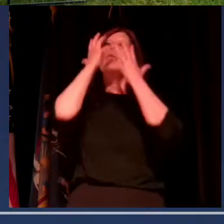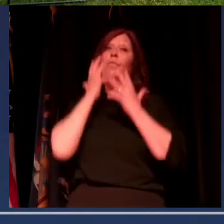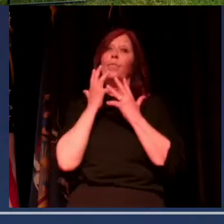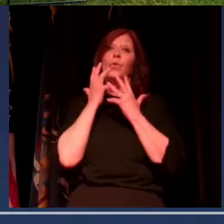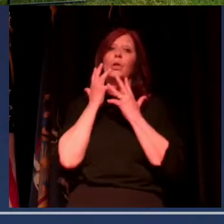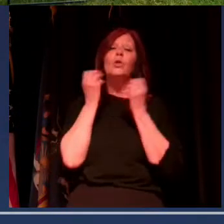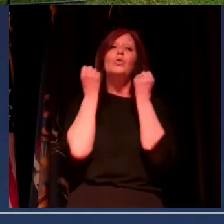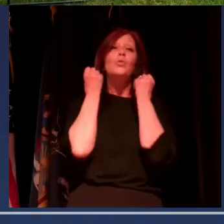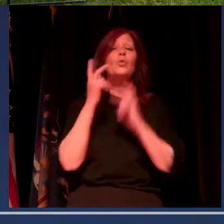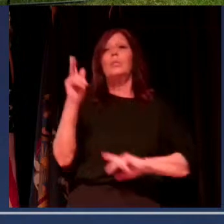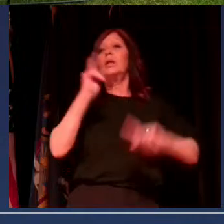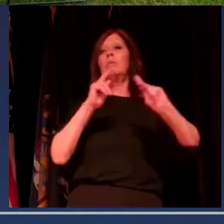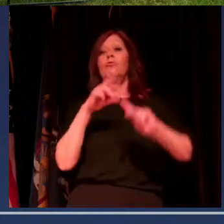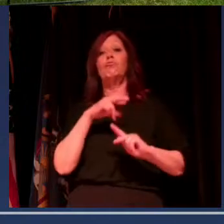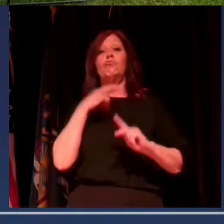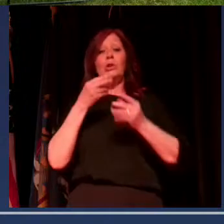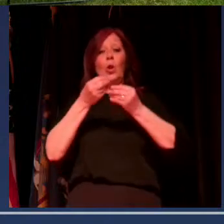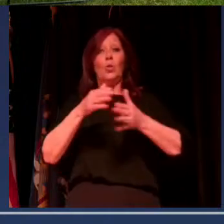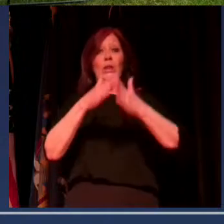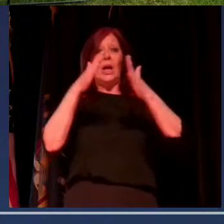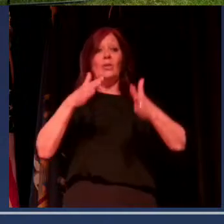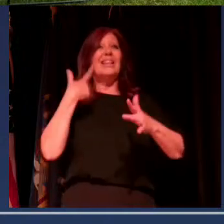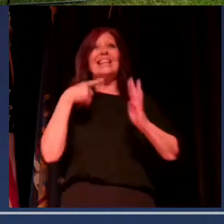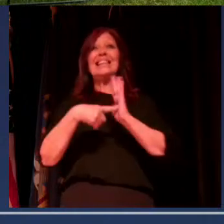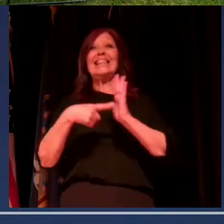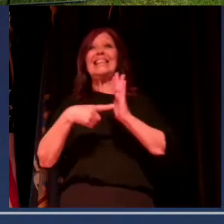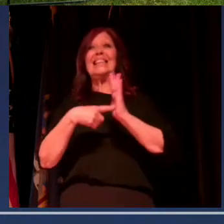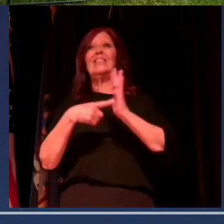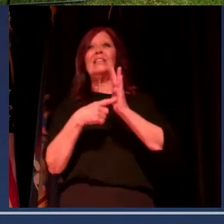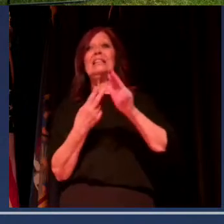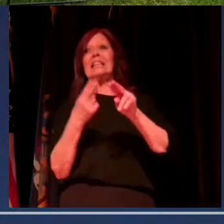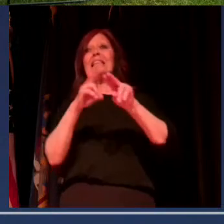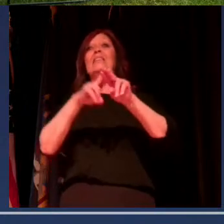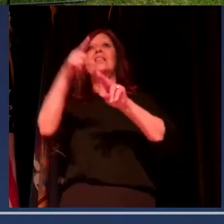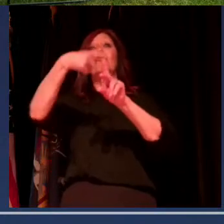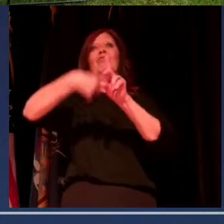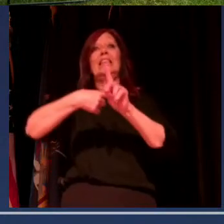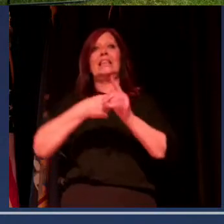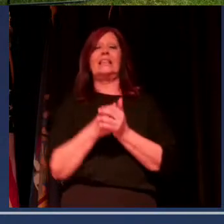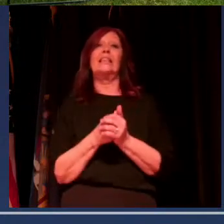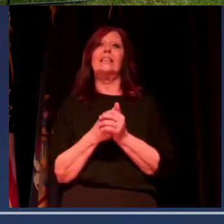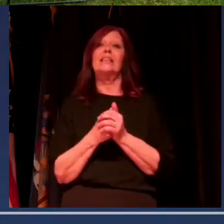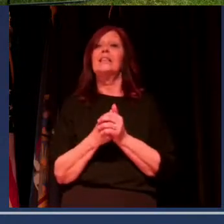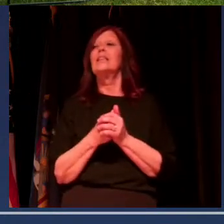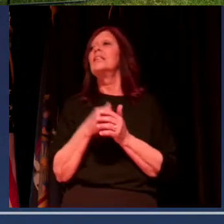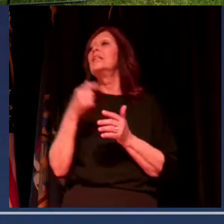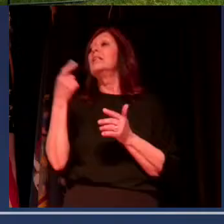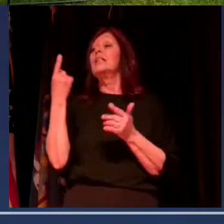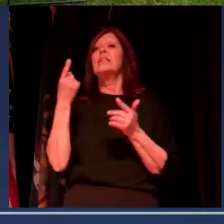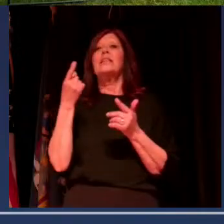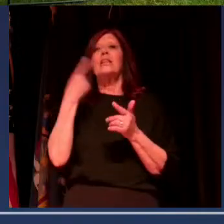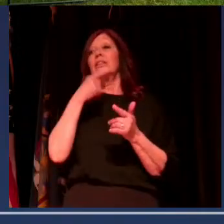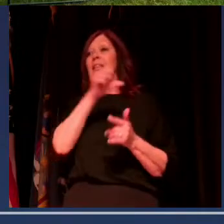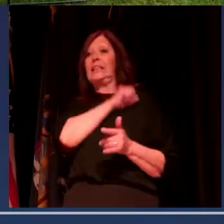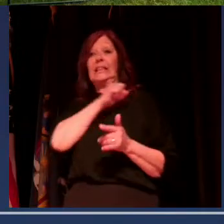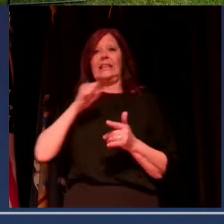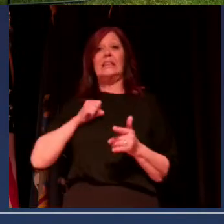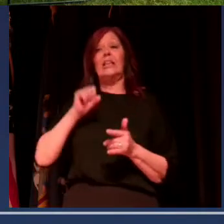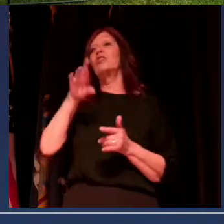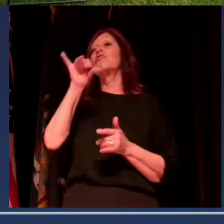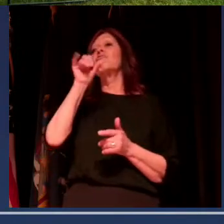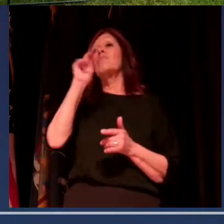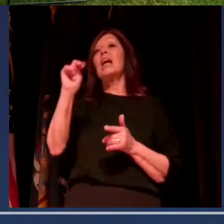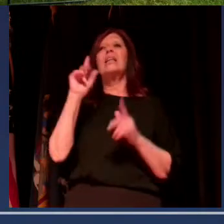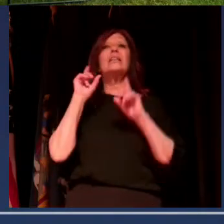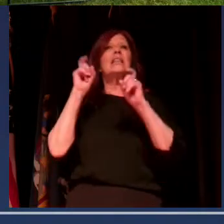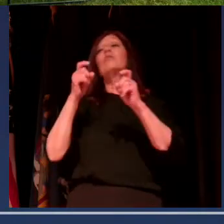too many people risk losing their homes because they can't afford an increase in their rent. That is why Senator Sean Ryan fought to get his rental arrears